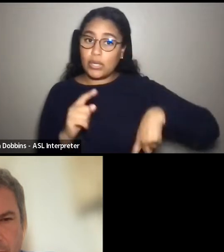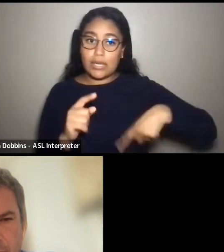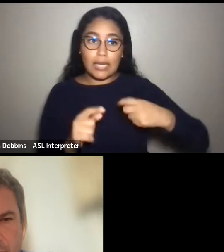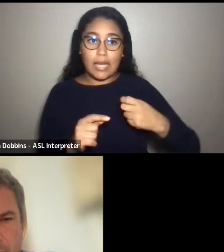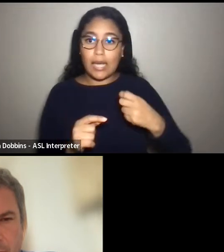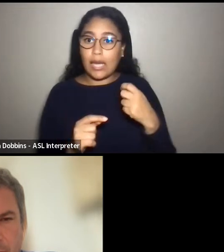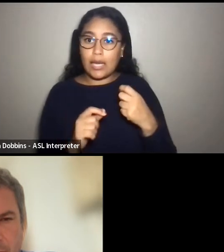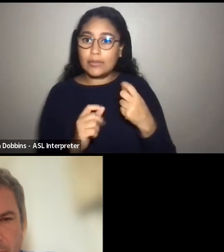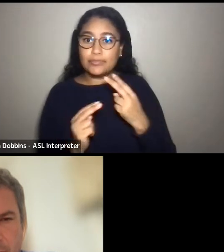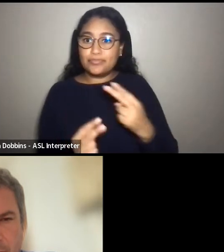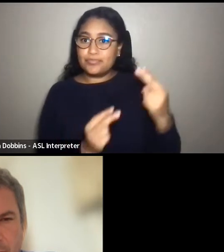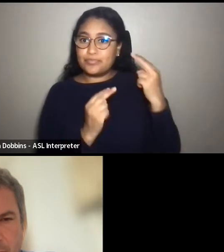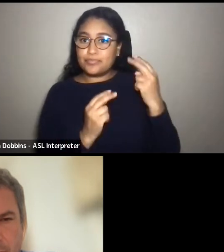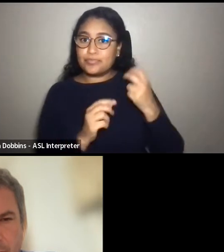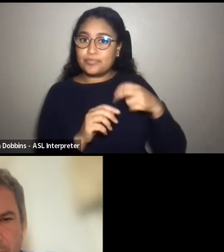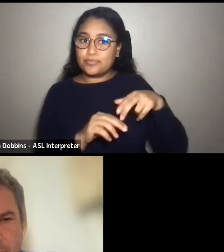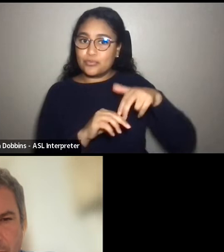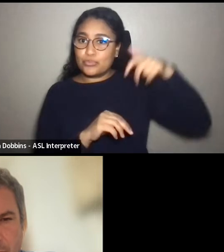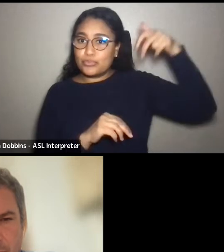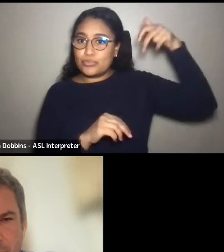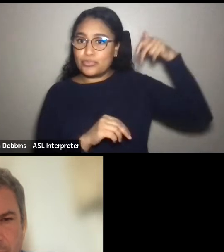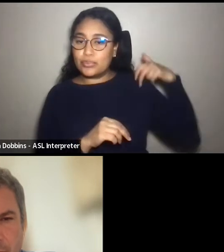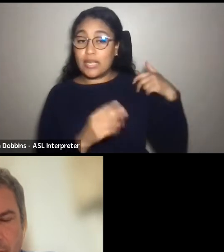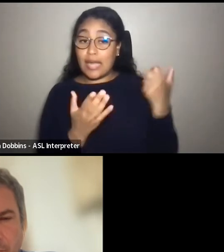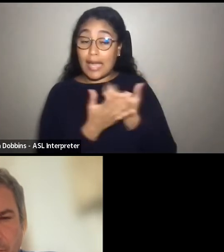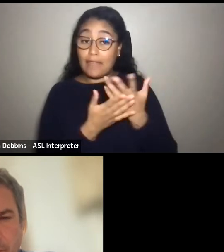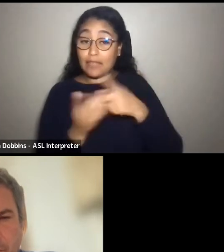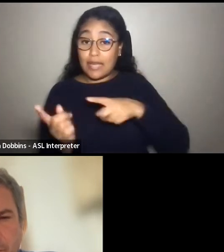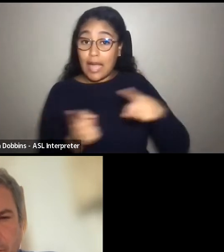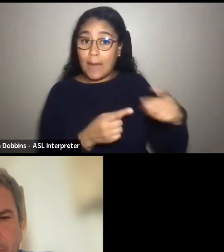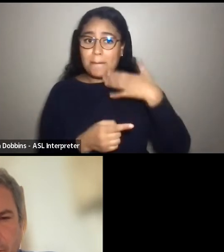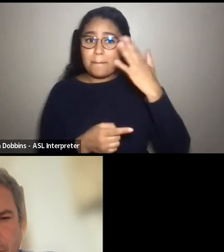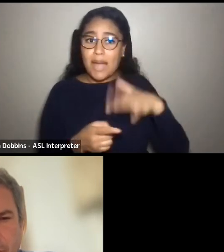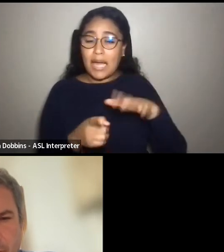time, we can't change the atrocities that are happening in Israel, and we